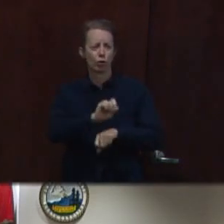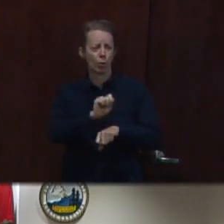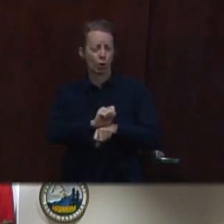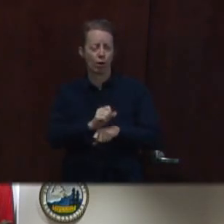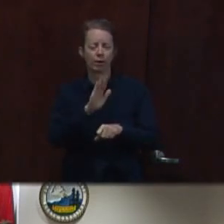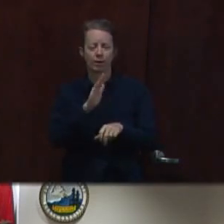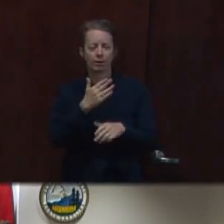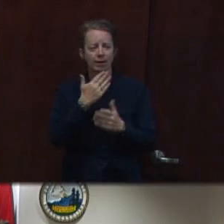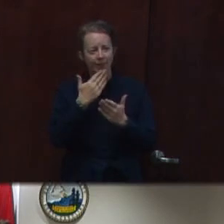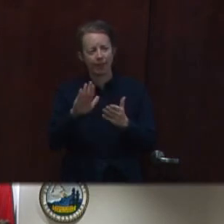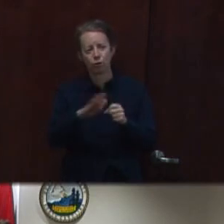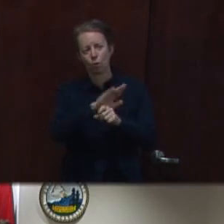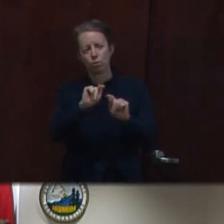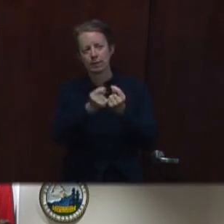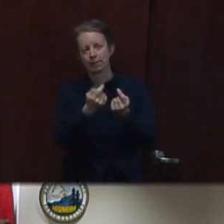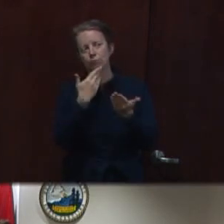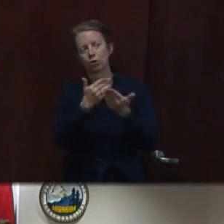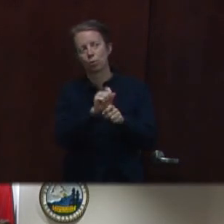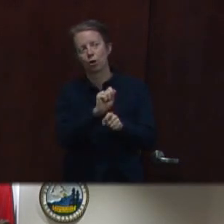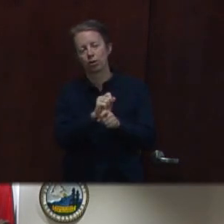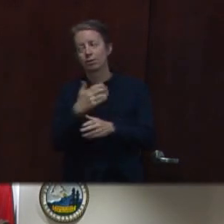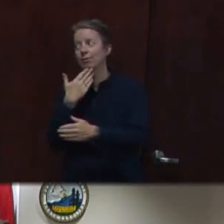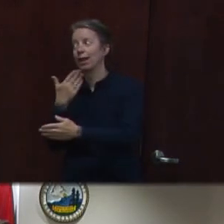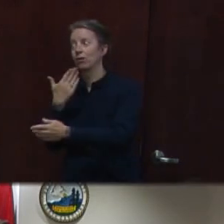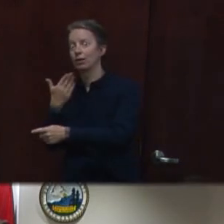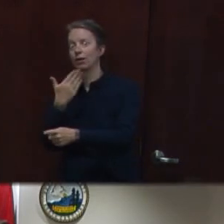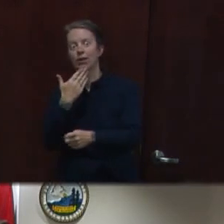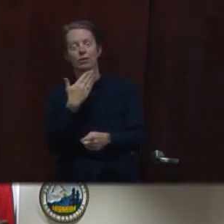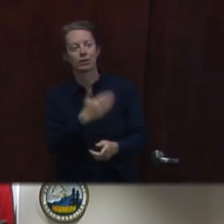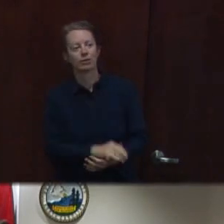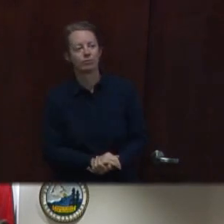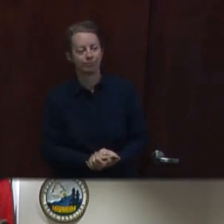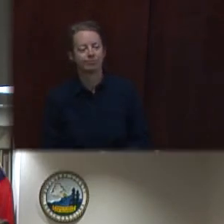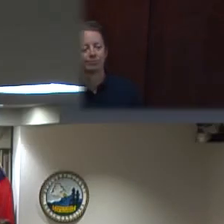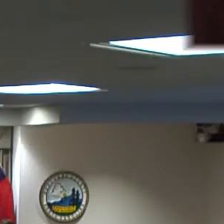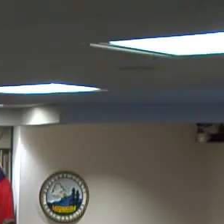teams. So great job. Yes, thank you. Thank you for what you're doing. All right. Next up